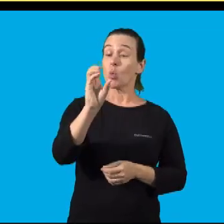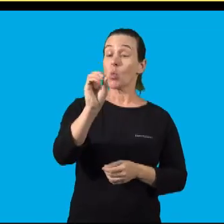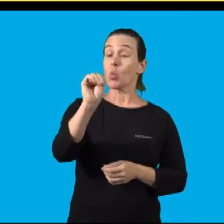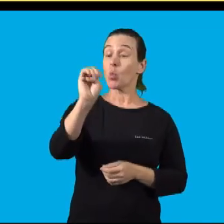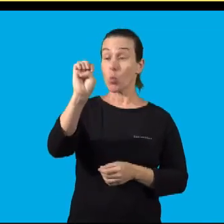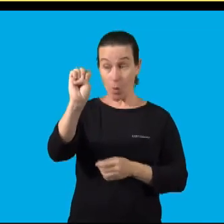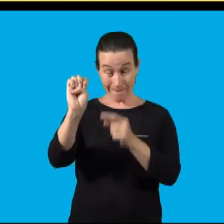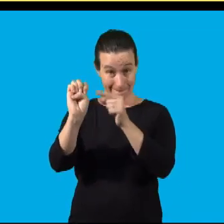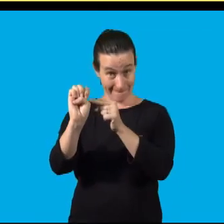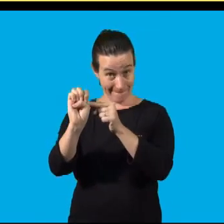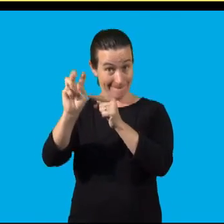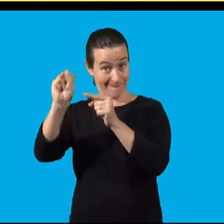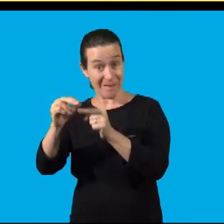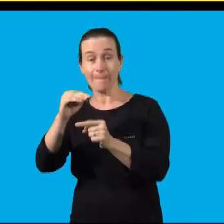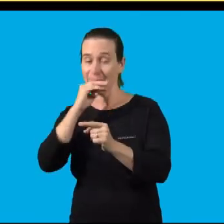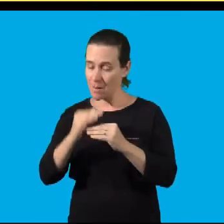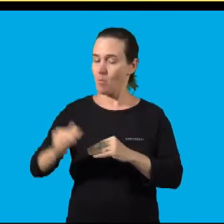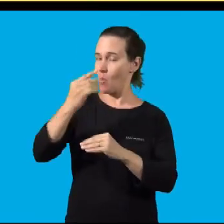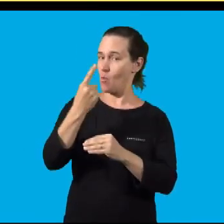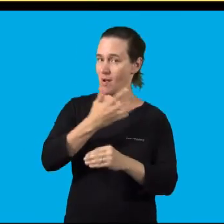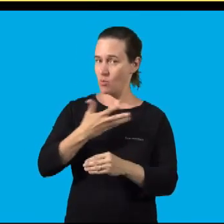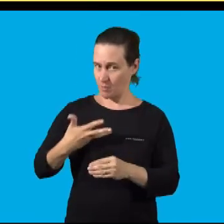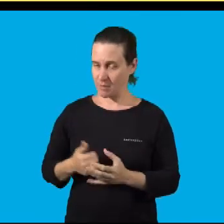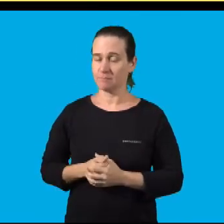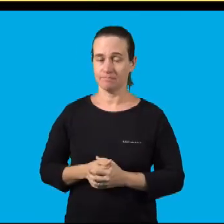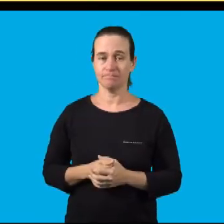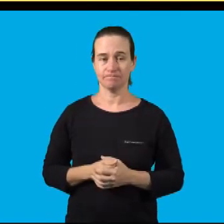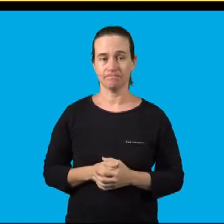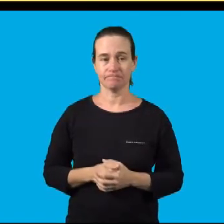E, indicates to us that it is plural.